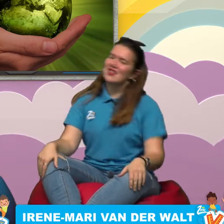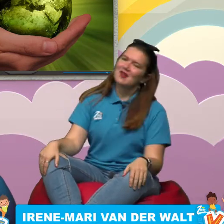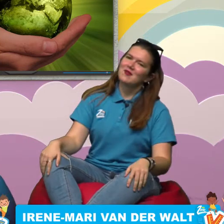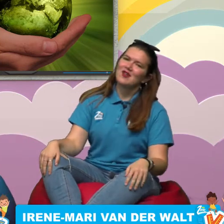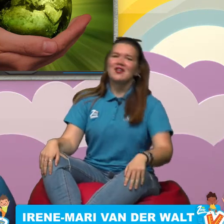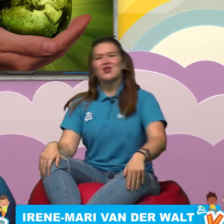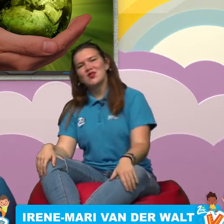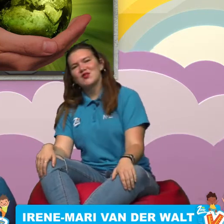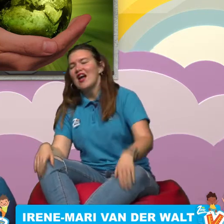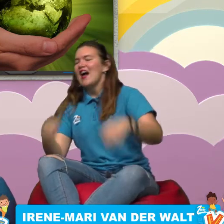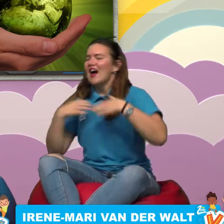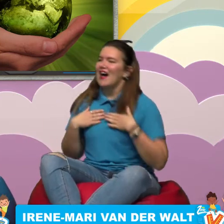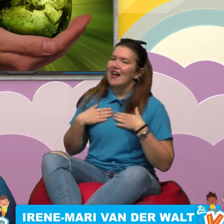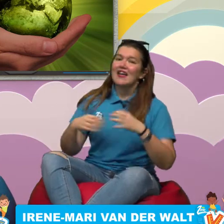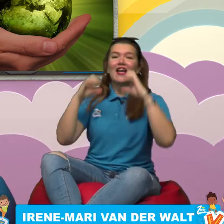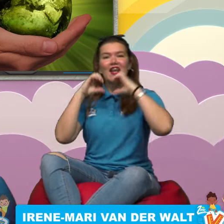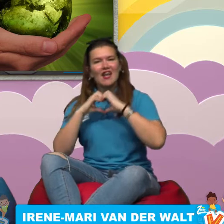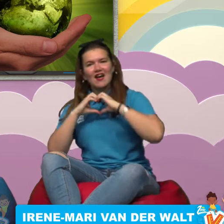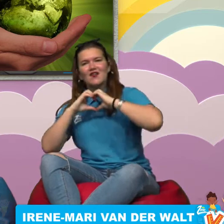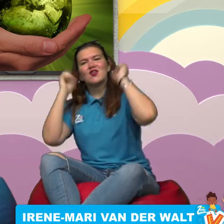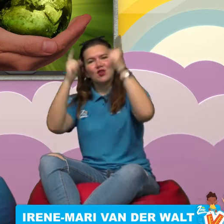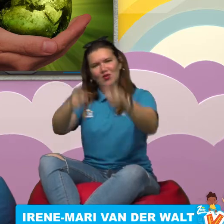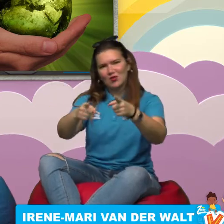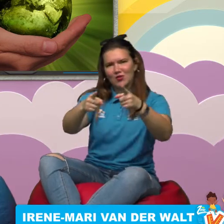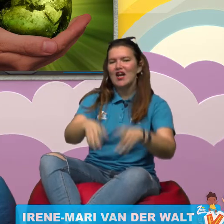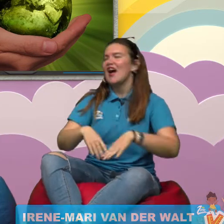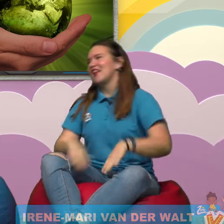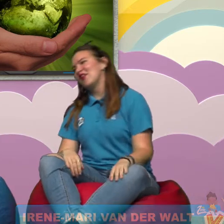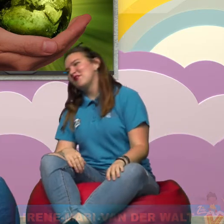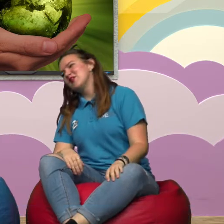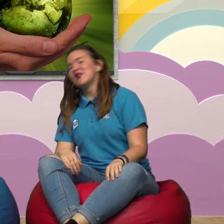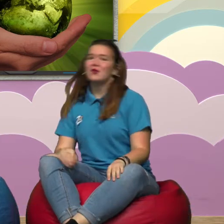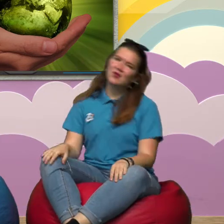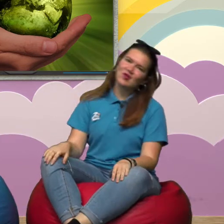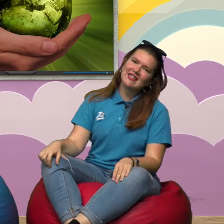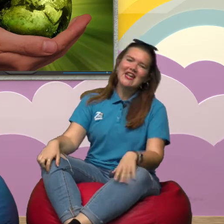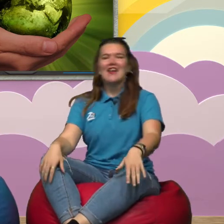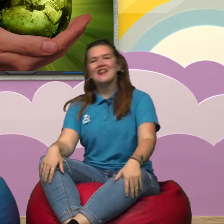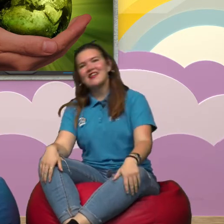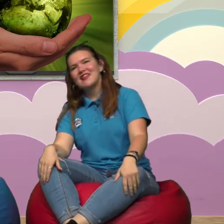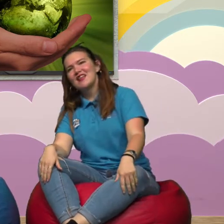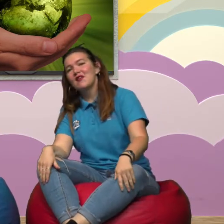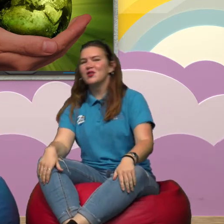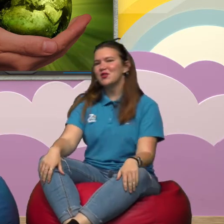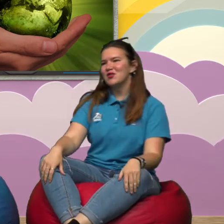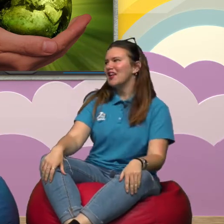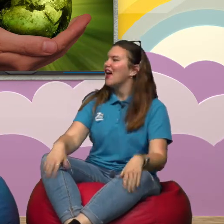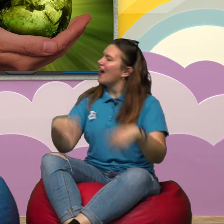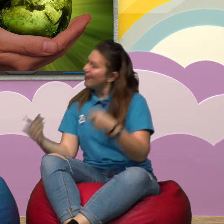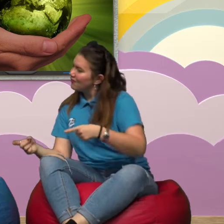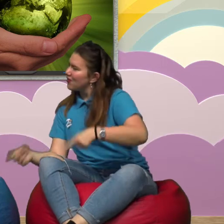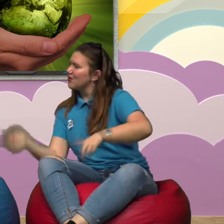Skidamarink-a-dink-a-dink, skidamarink-a-doo. I love you. I love you in the morning, I love in the